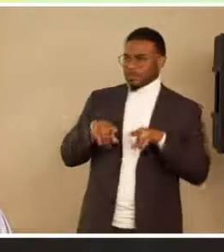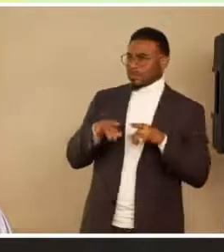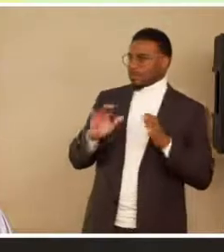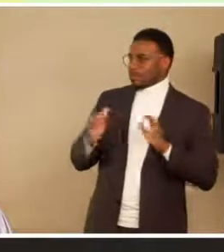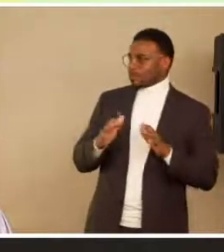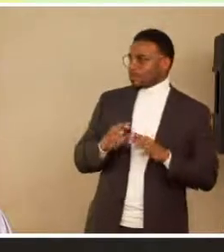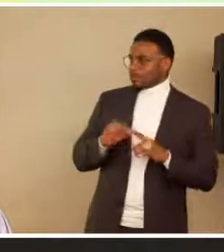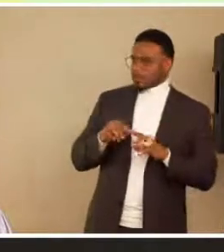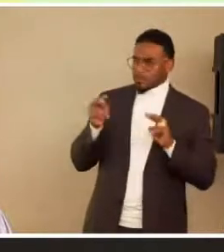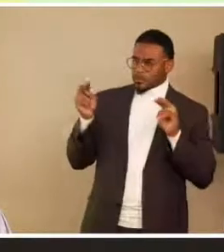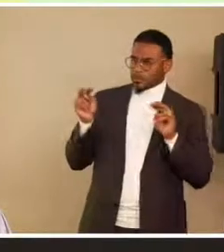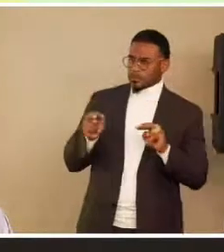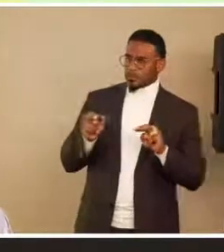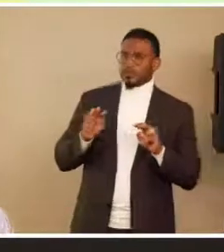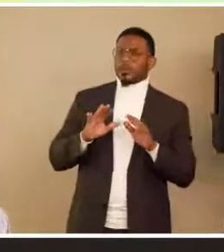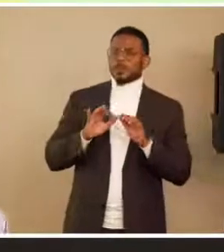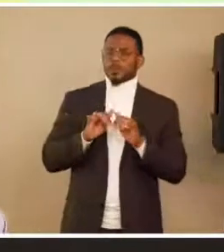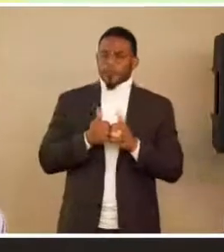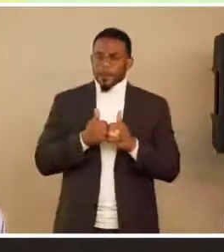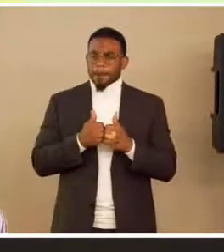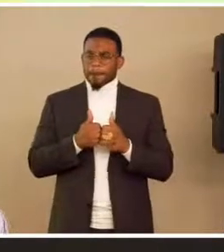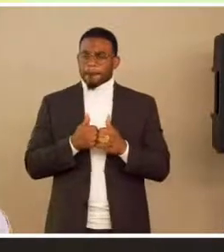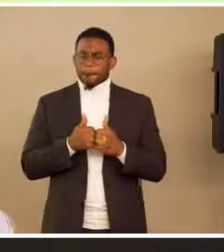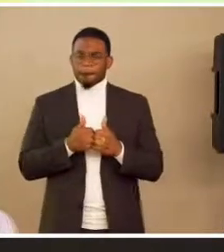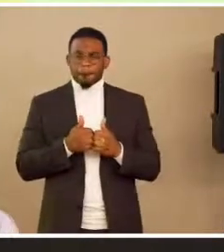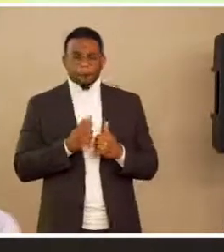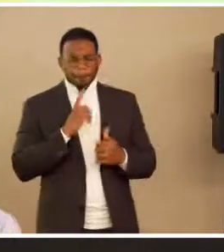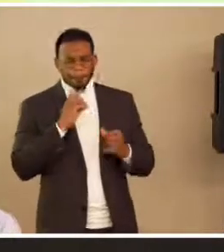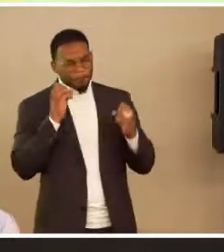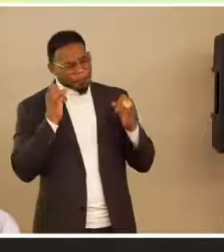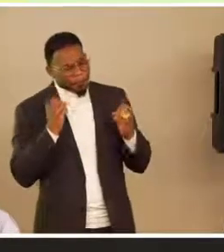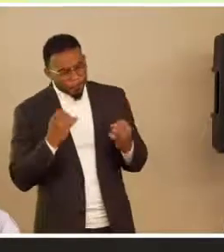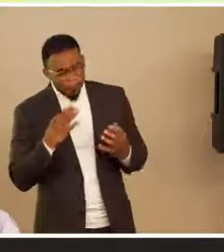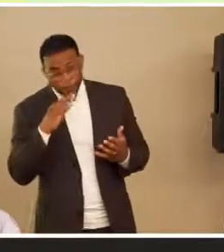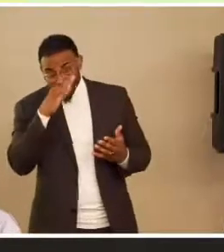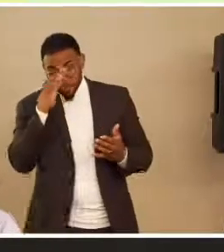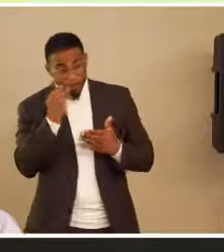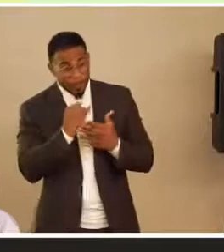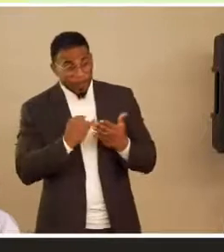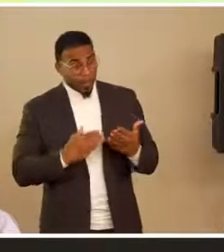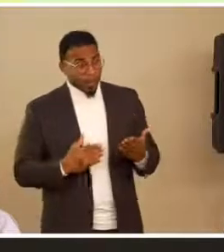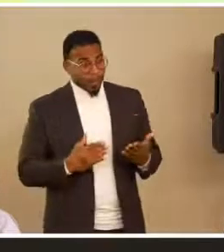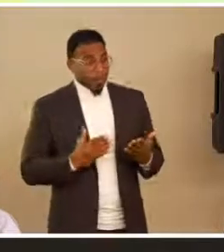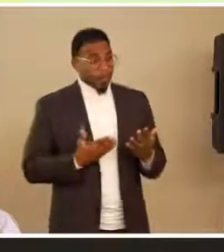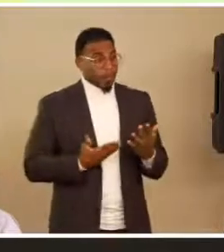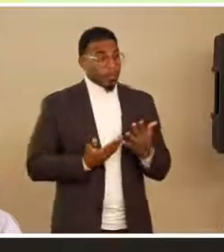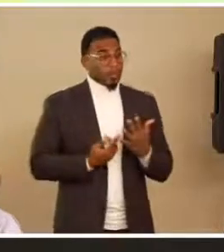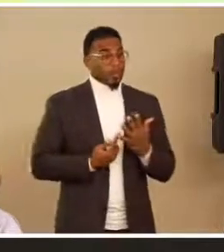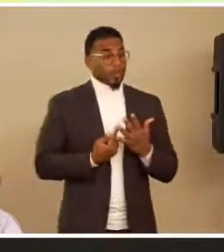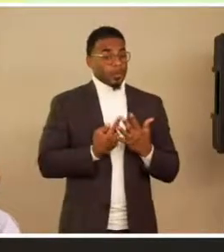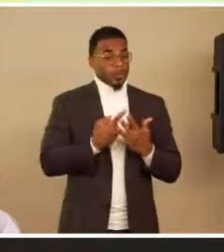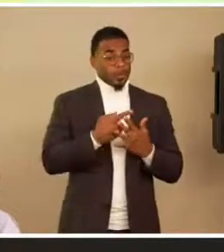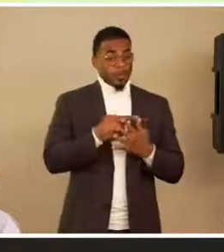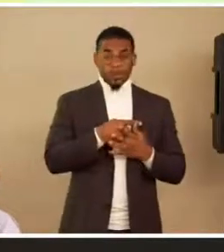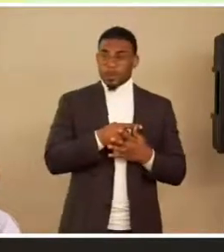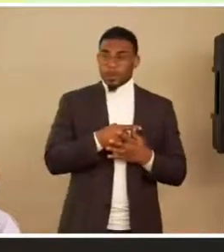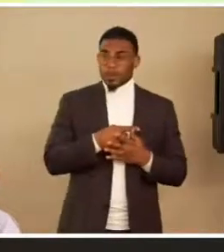parallel when you look at how there were so many black artists throughout